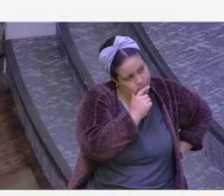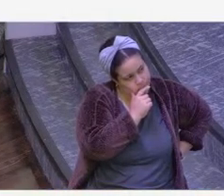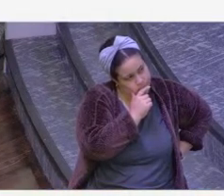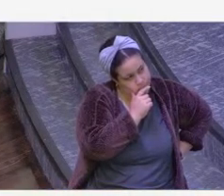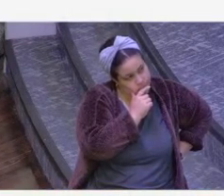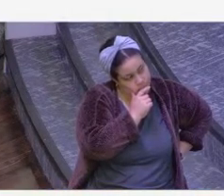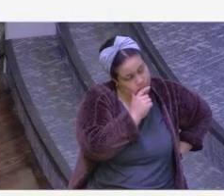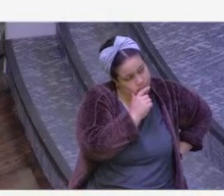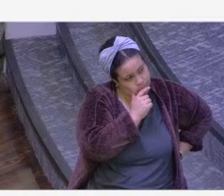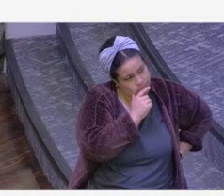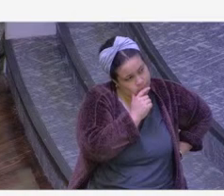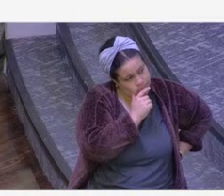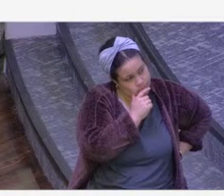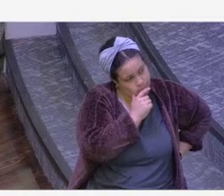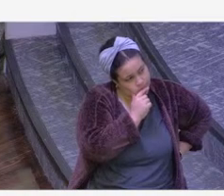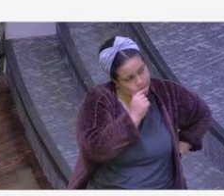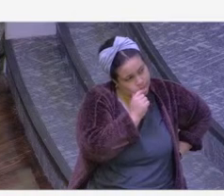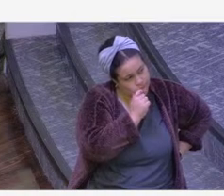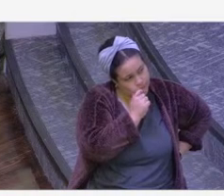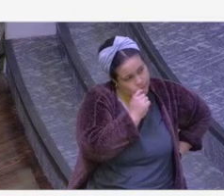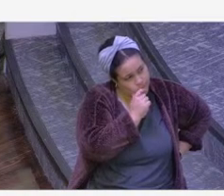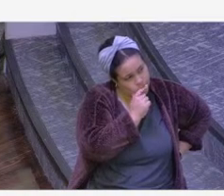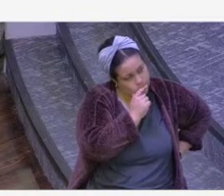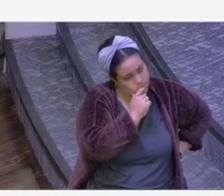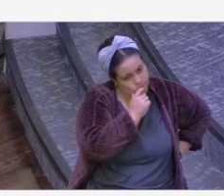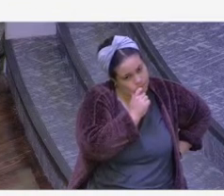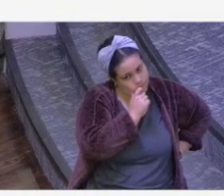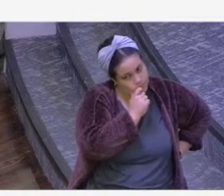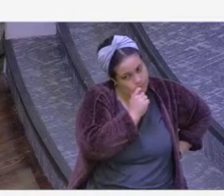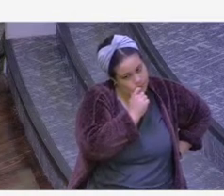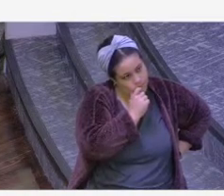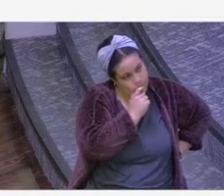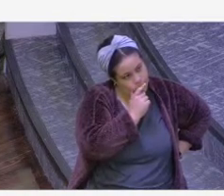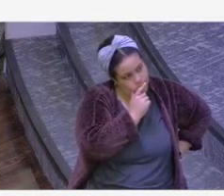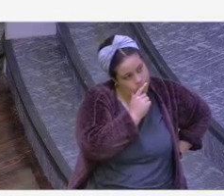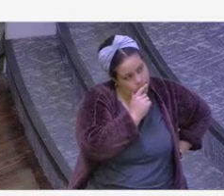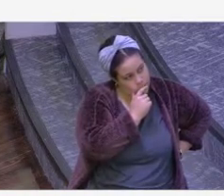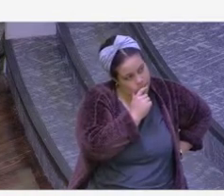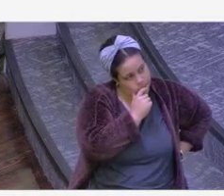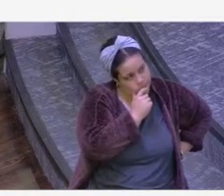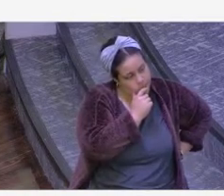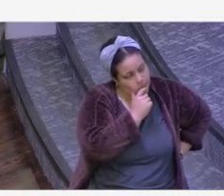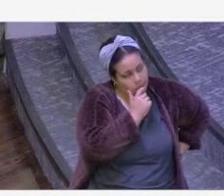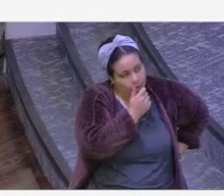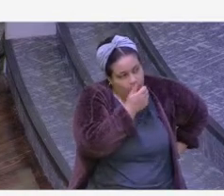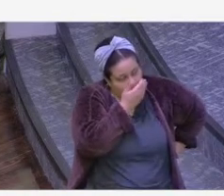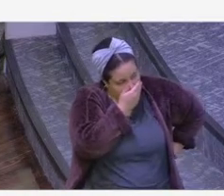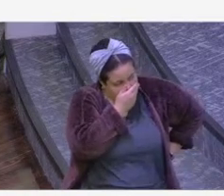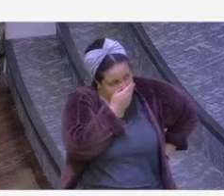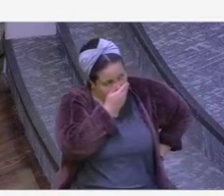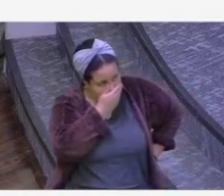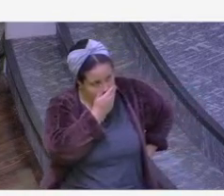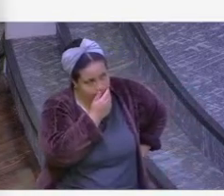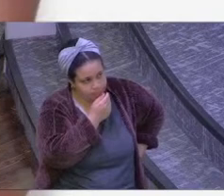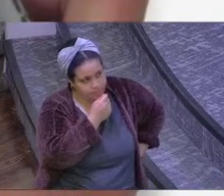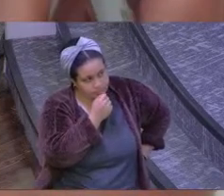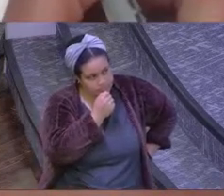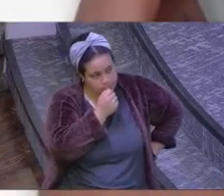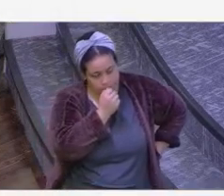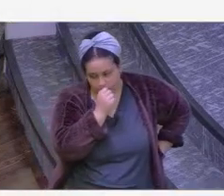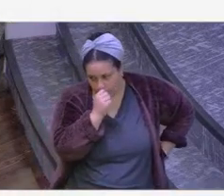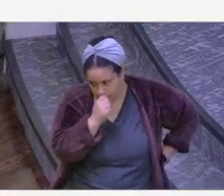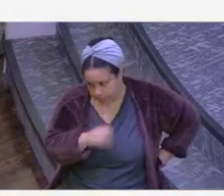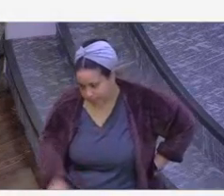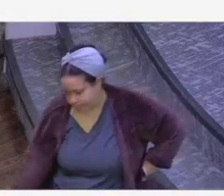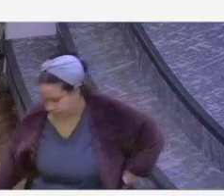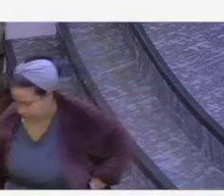everything. So lawmakers built in the requirement that each school system taxes their district 5 mils or $5 for every